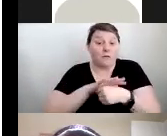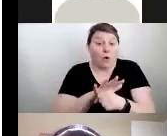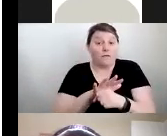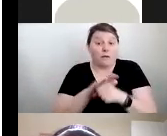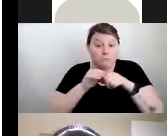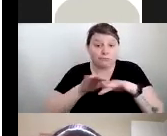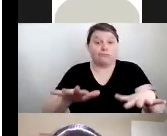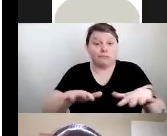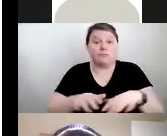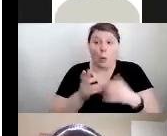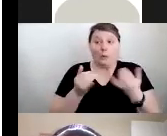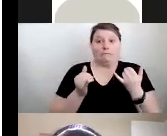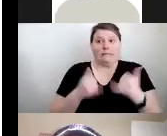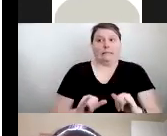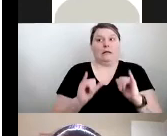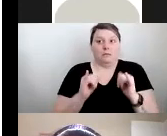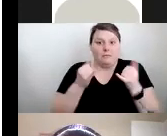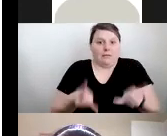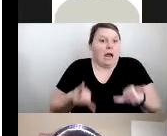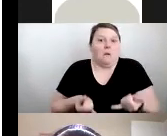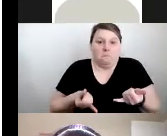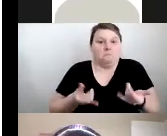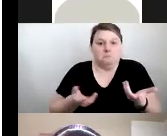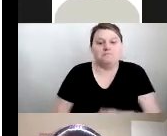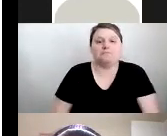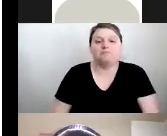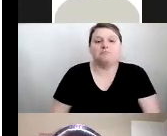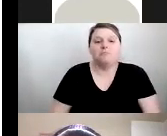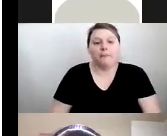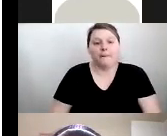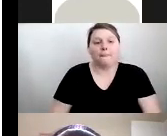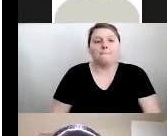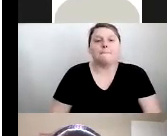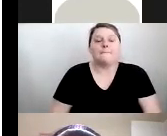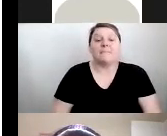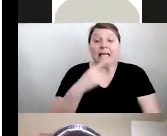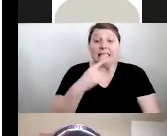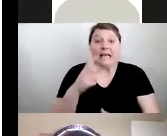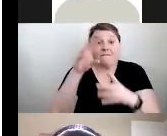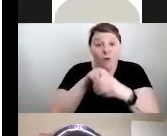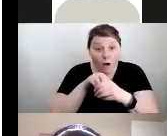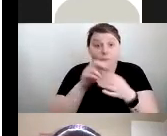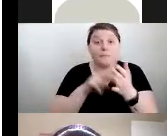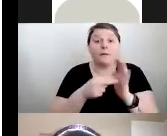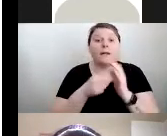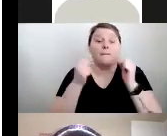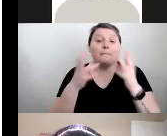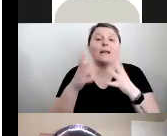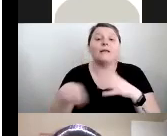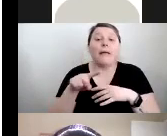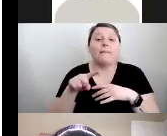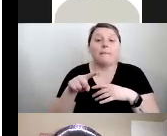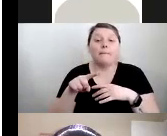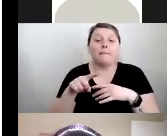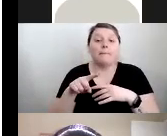or is currently at the very moment. And when I say involved, many of them end up being at